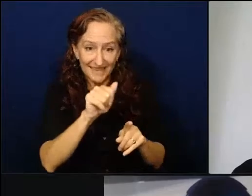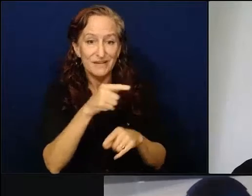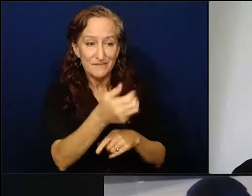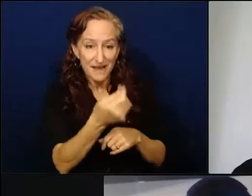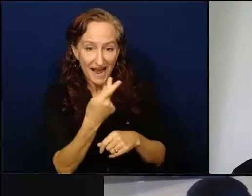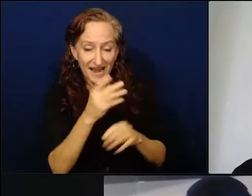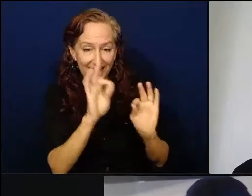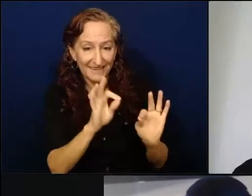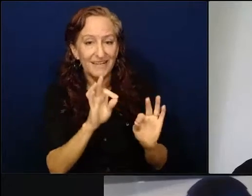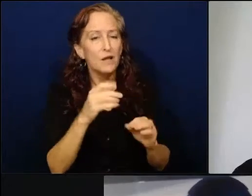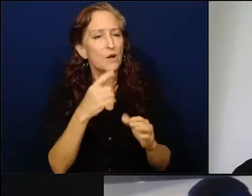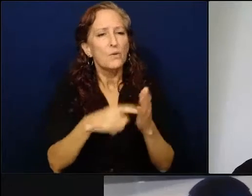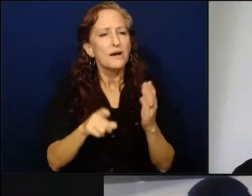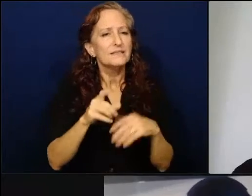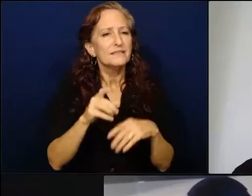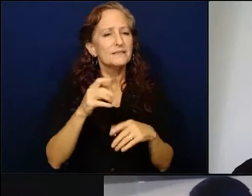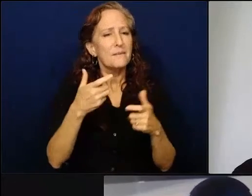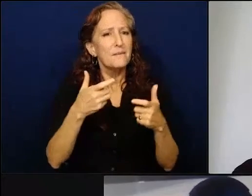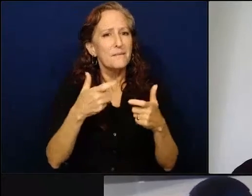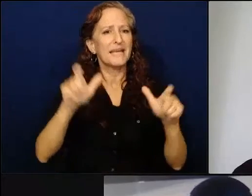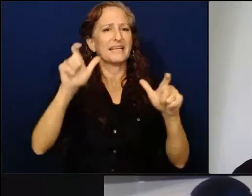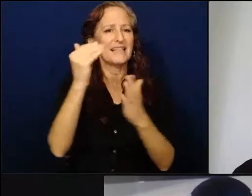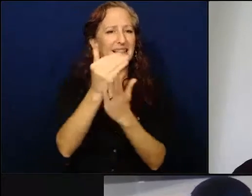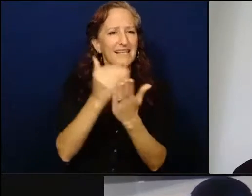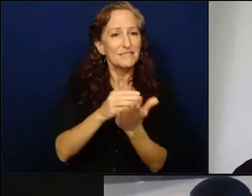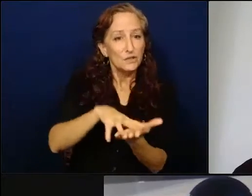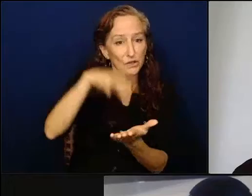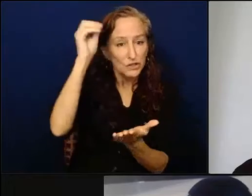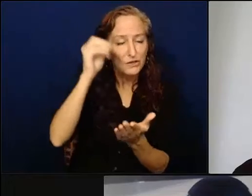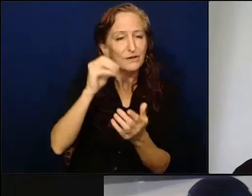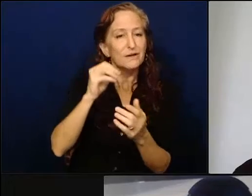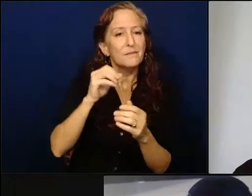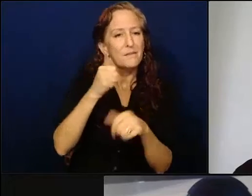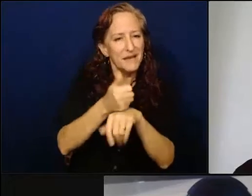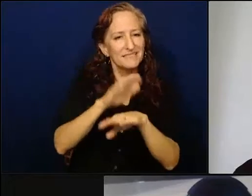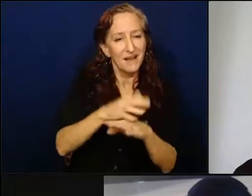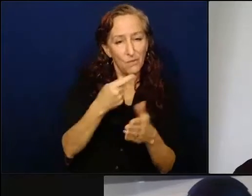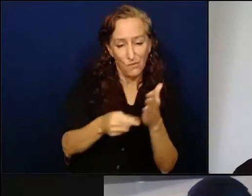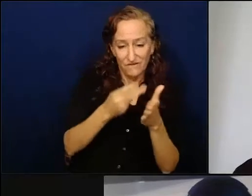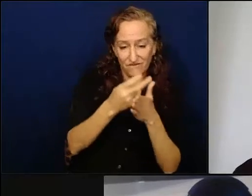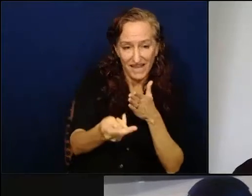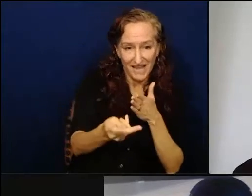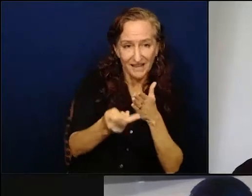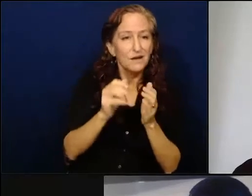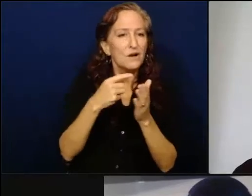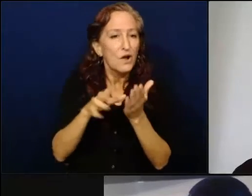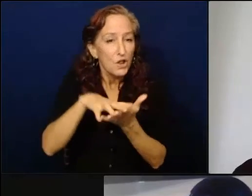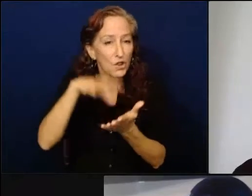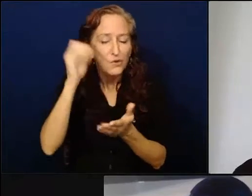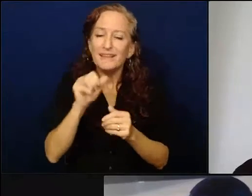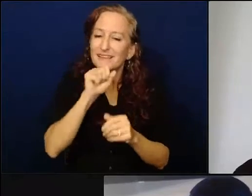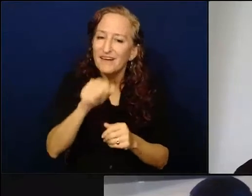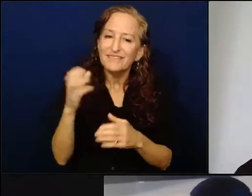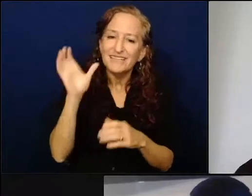some of the greatest lessons learned from failures and how they can bring forth new ideas and how we conduct business. So I'd love to hear from you any lessons